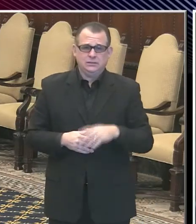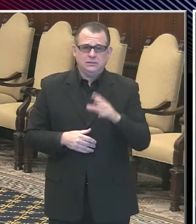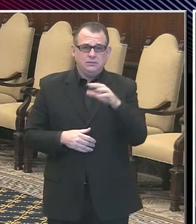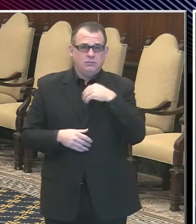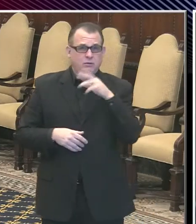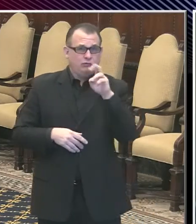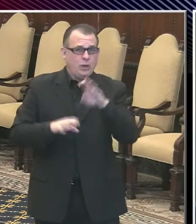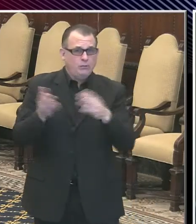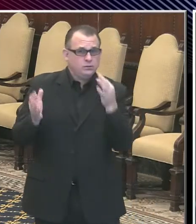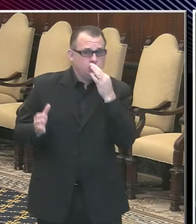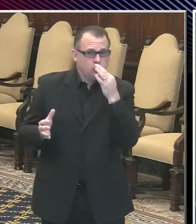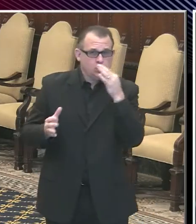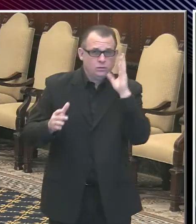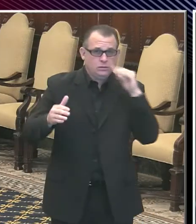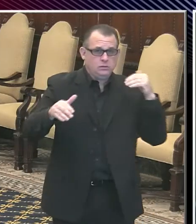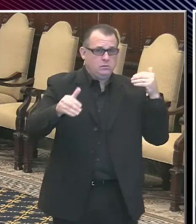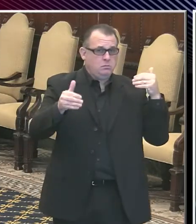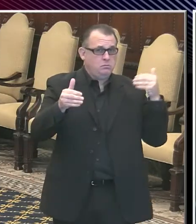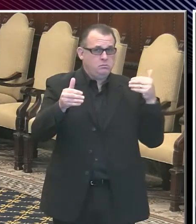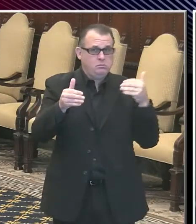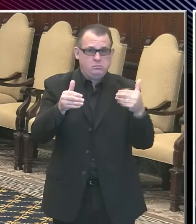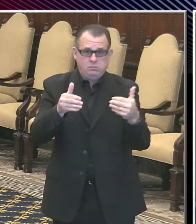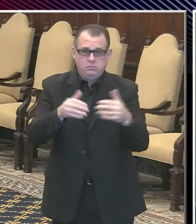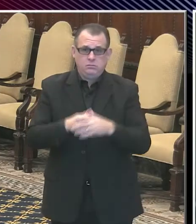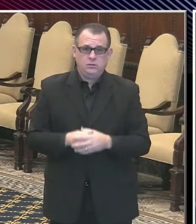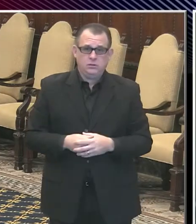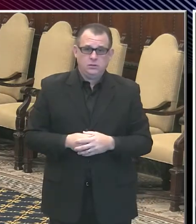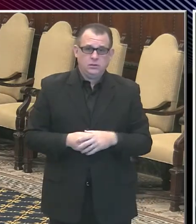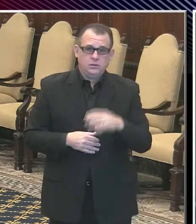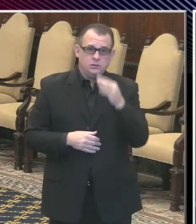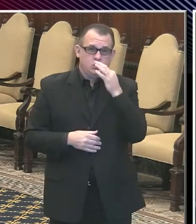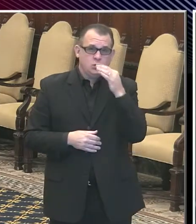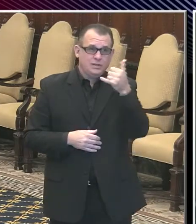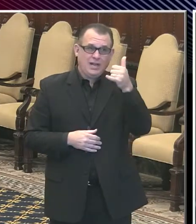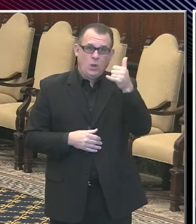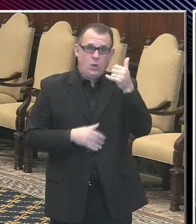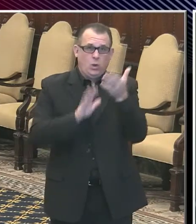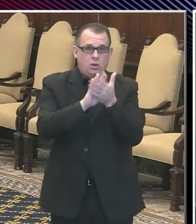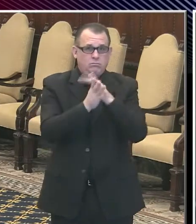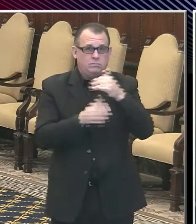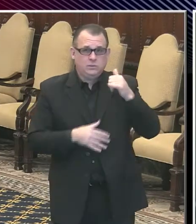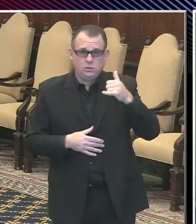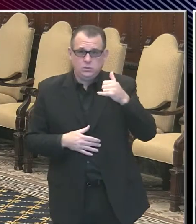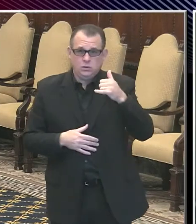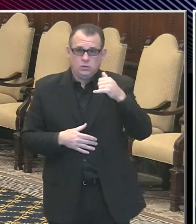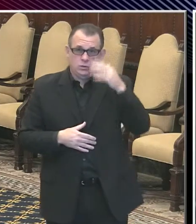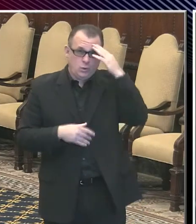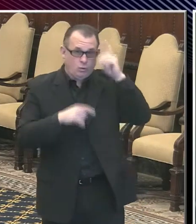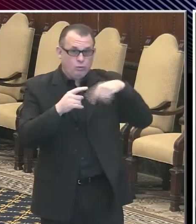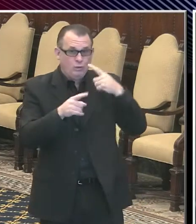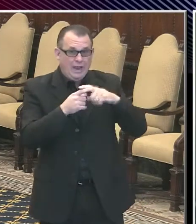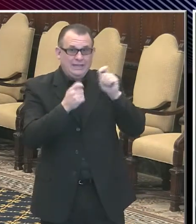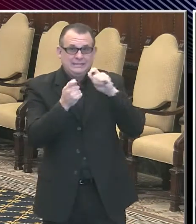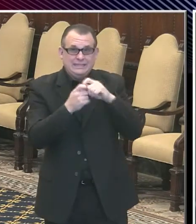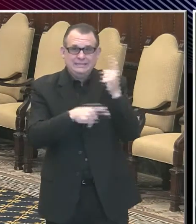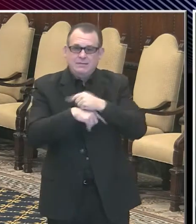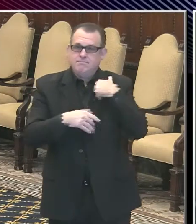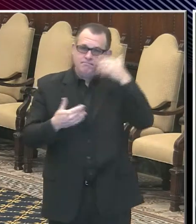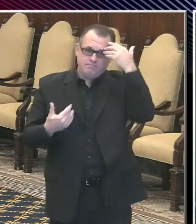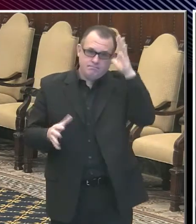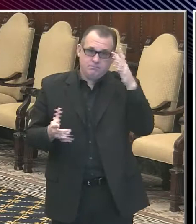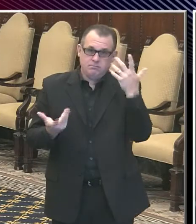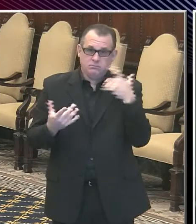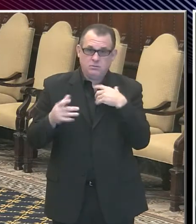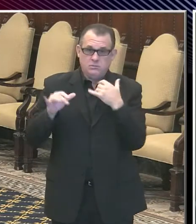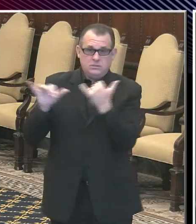clearly don't have a date yet when we can move to the yellow phase. And everybody wants to know what that date is. Even I want to know what that date is, but we can't give you a date